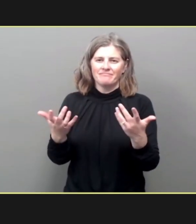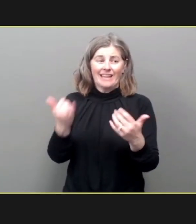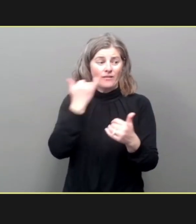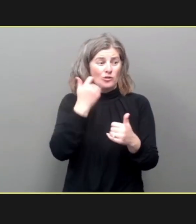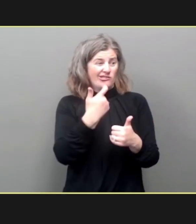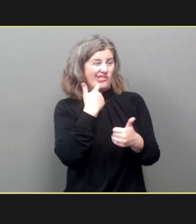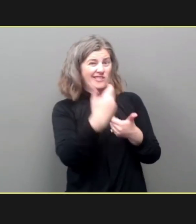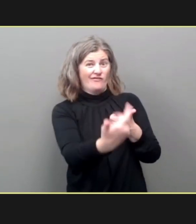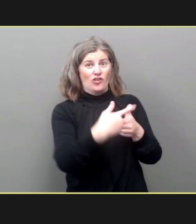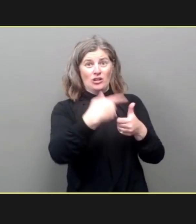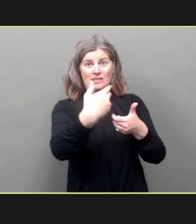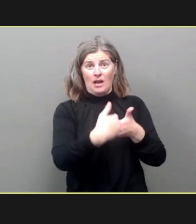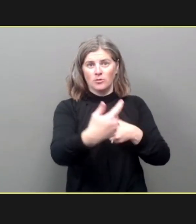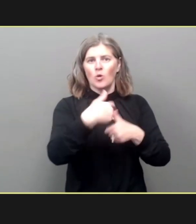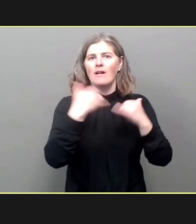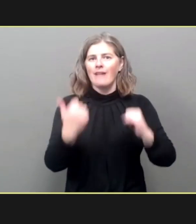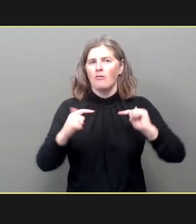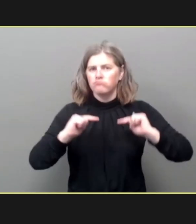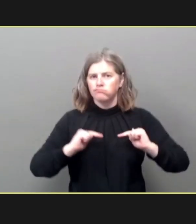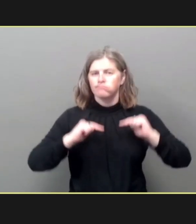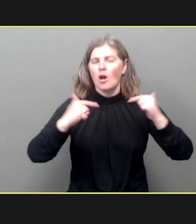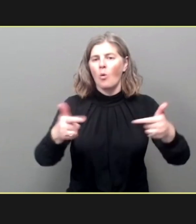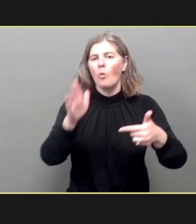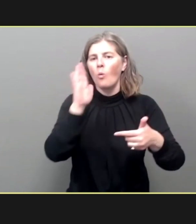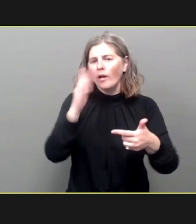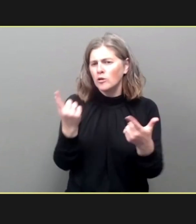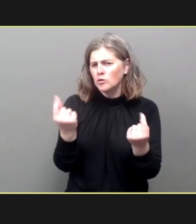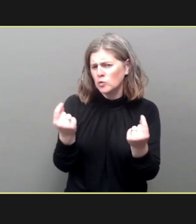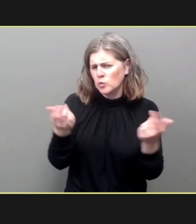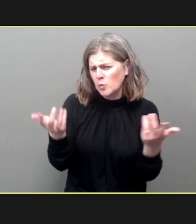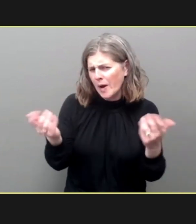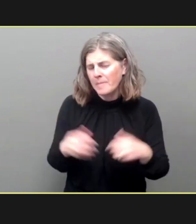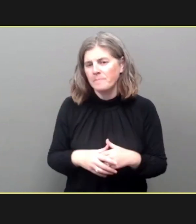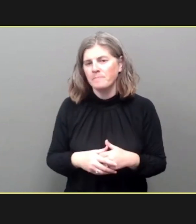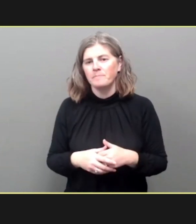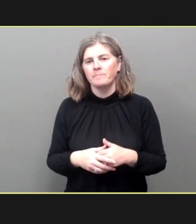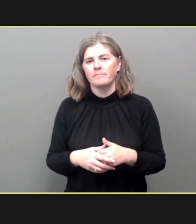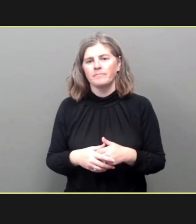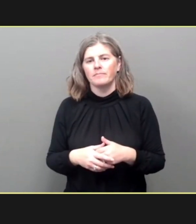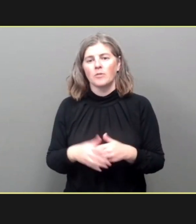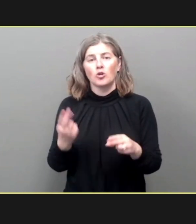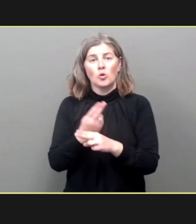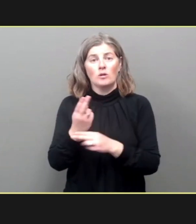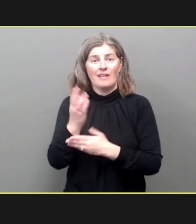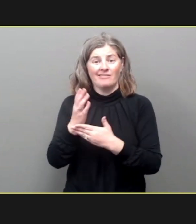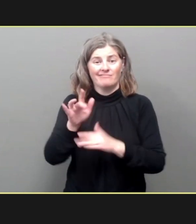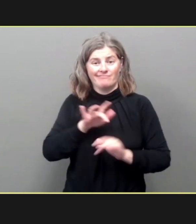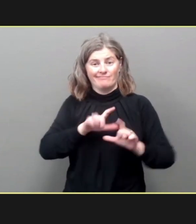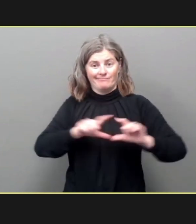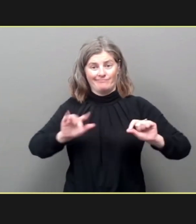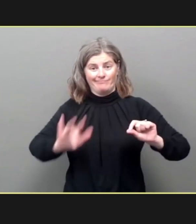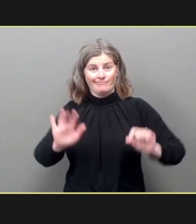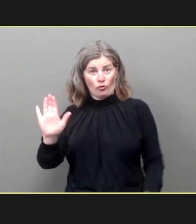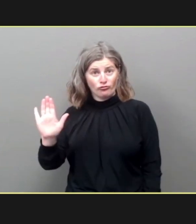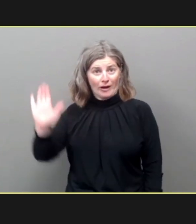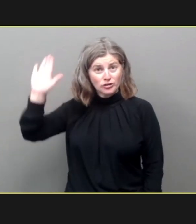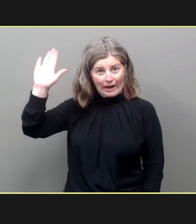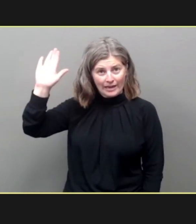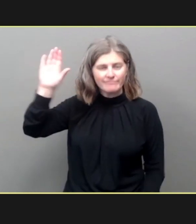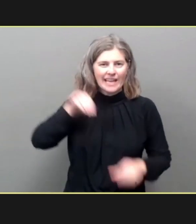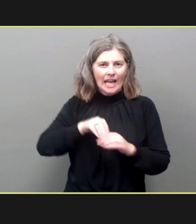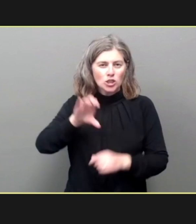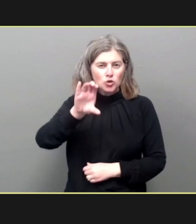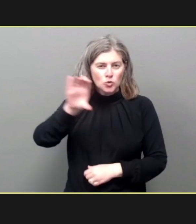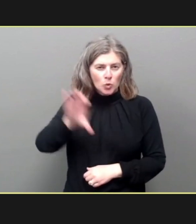how we like to do this portion of the press conference. Just use the raise your hand feature in Zoom,